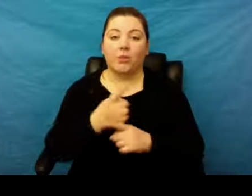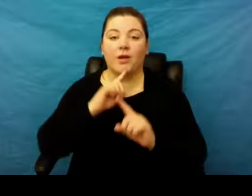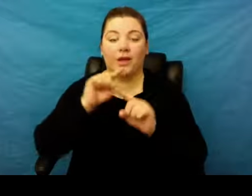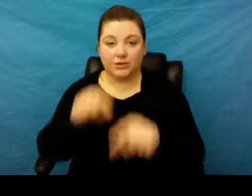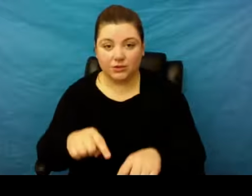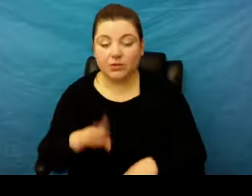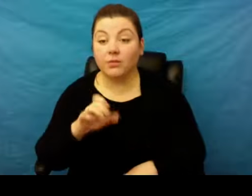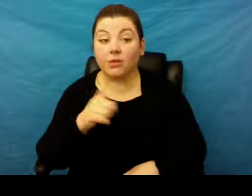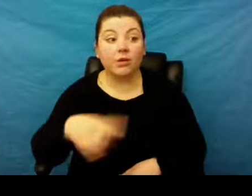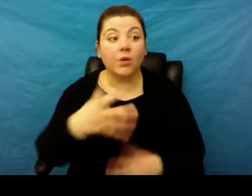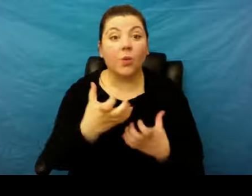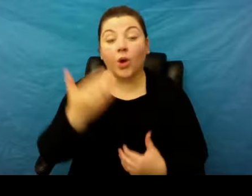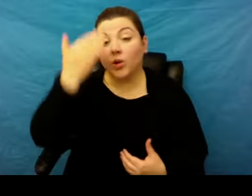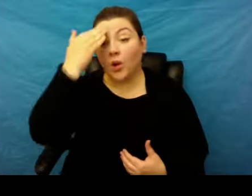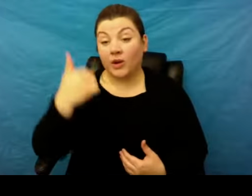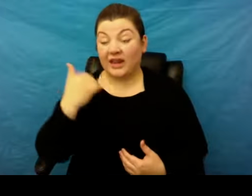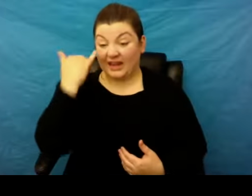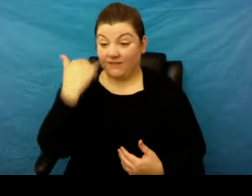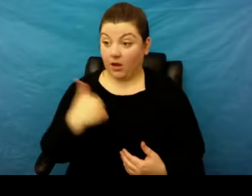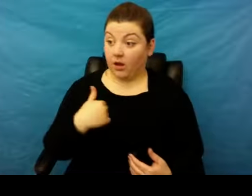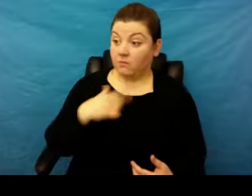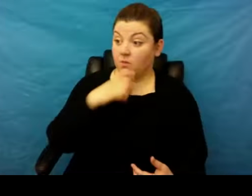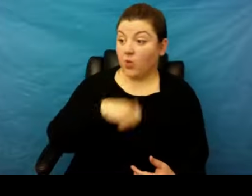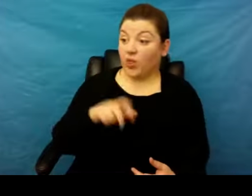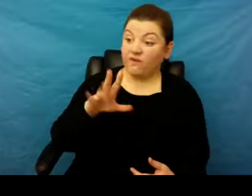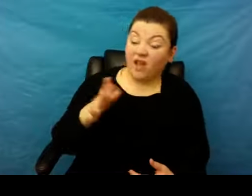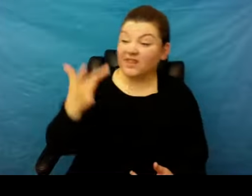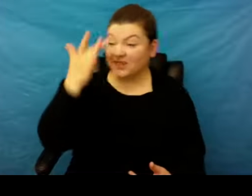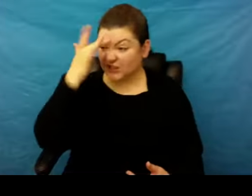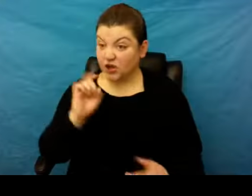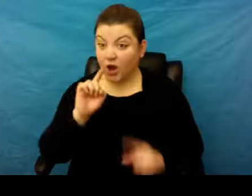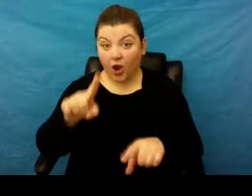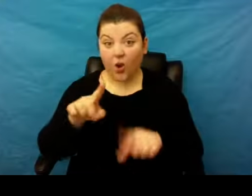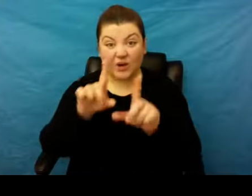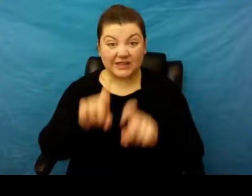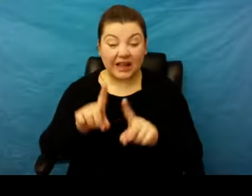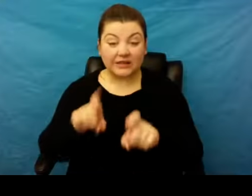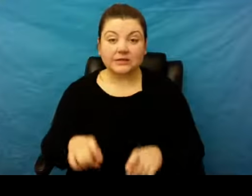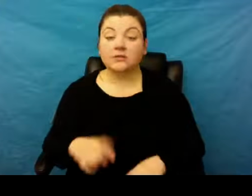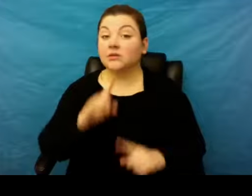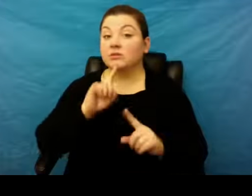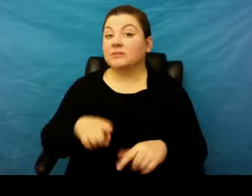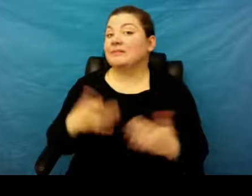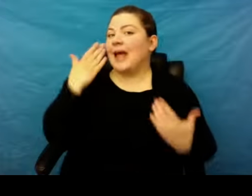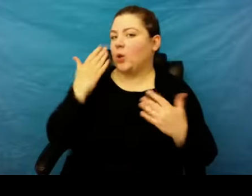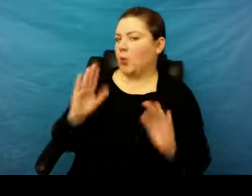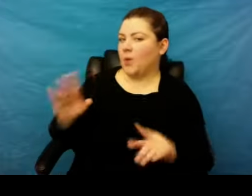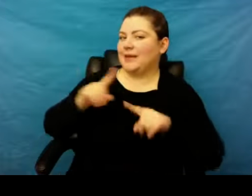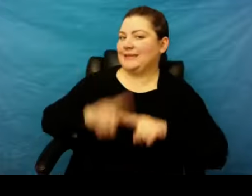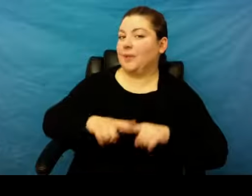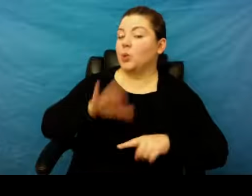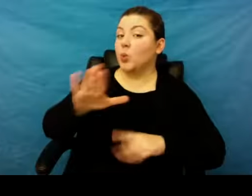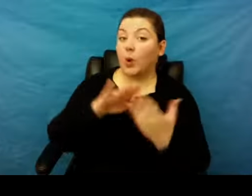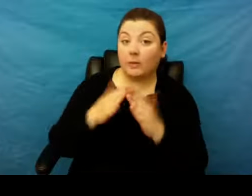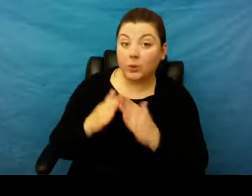a generic 35-year-old who's sick, I think it depends on the availability of testing in your community. What we